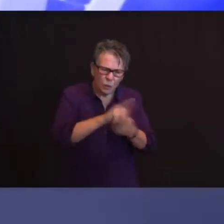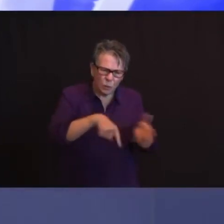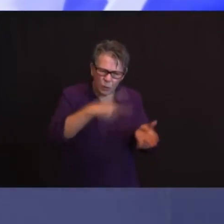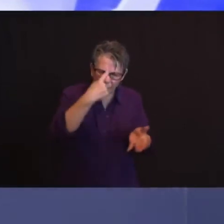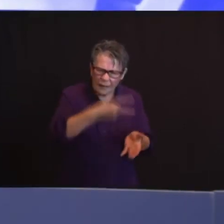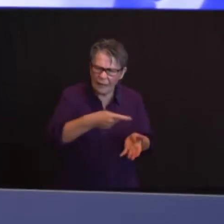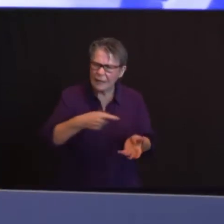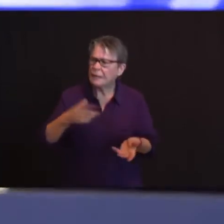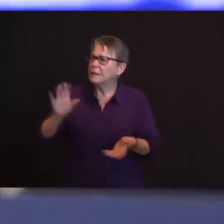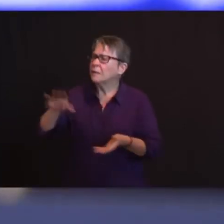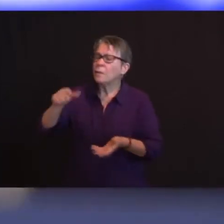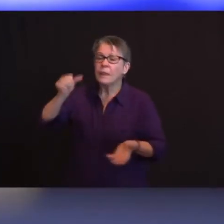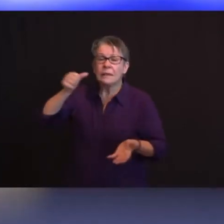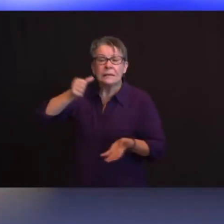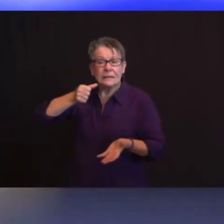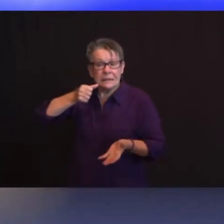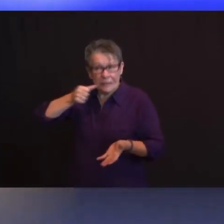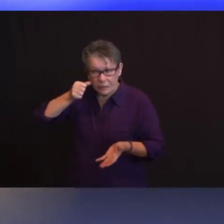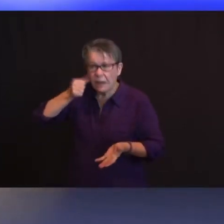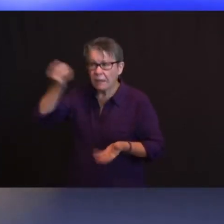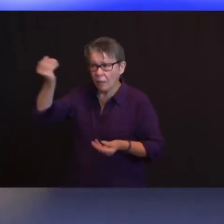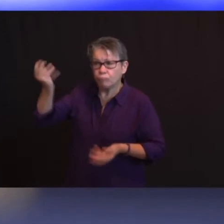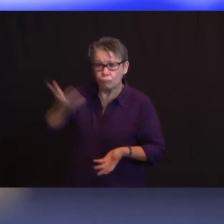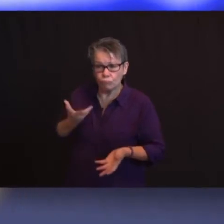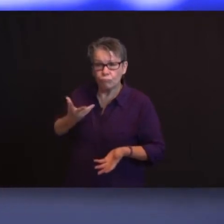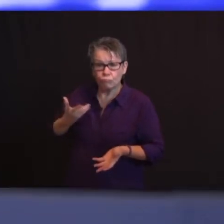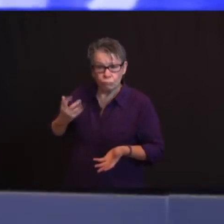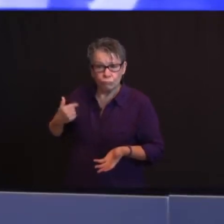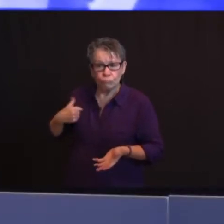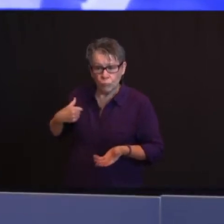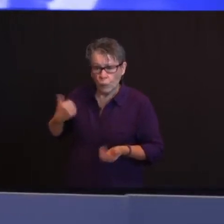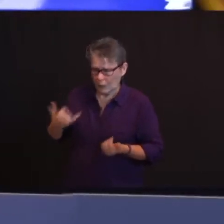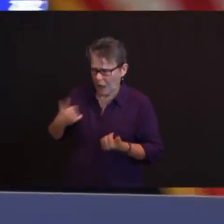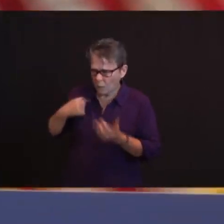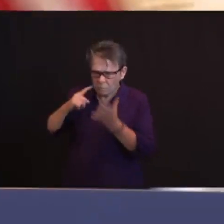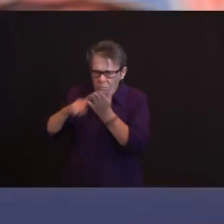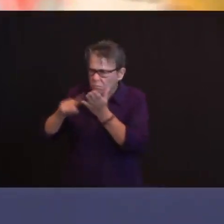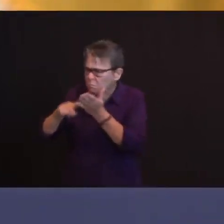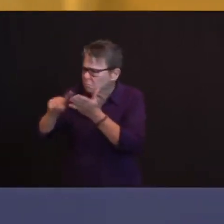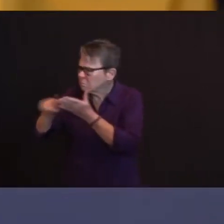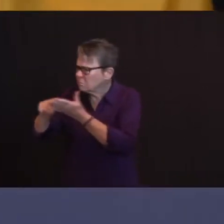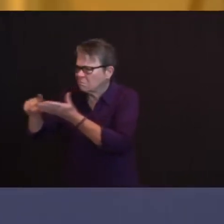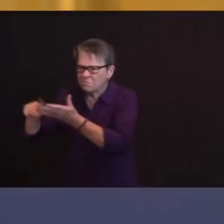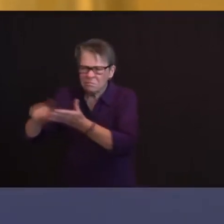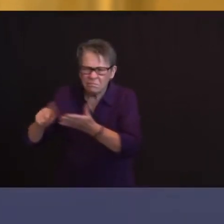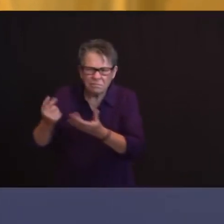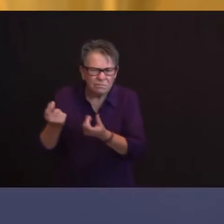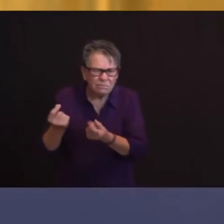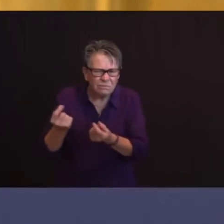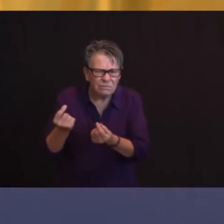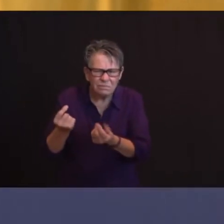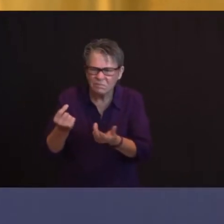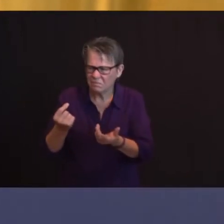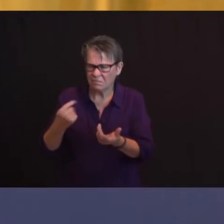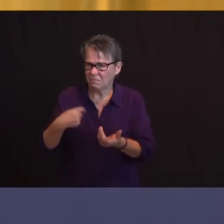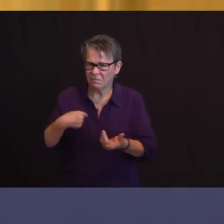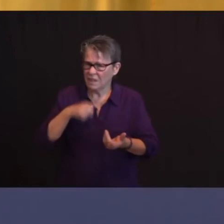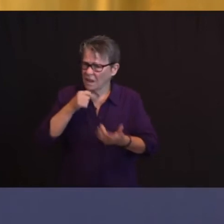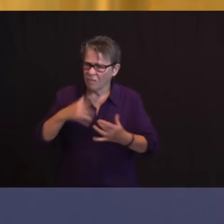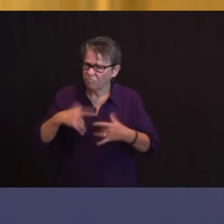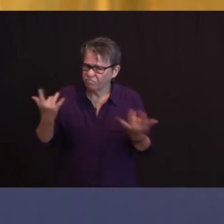notified yesterday of that Okay. complaint, and it is under investigation. yeah, I mean, that's something that doesn't make me happy to hear. Yeah, we would want to see